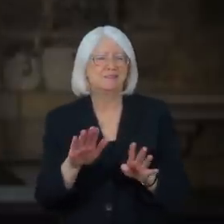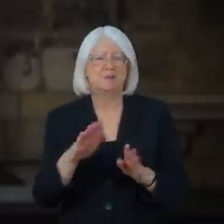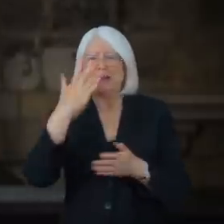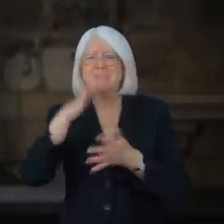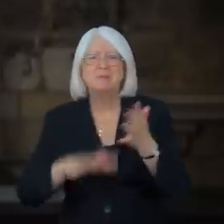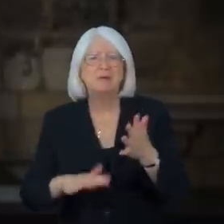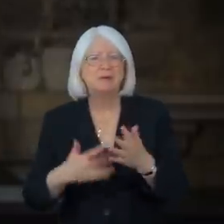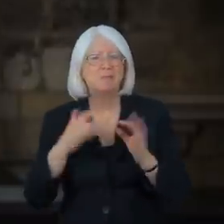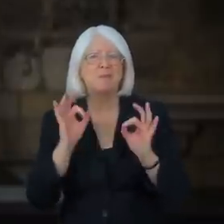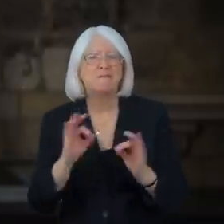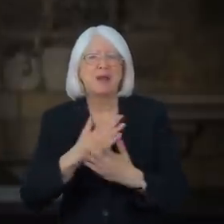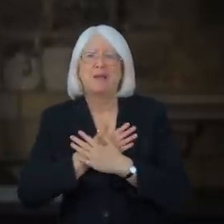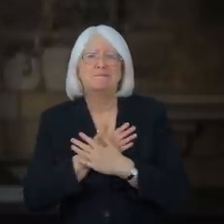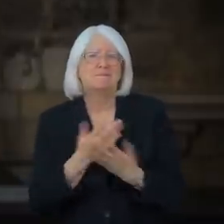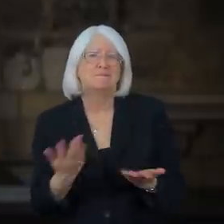in love.